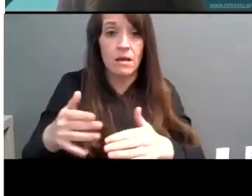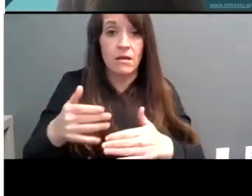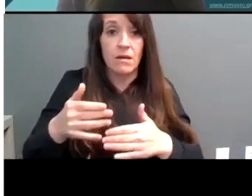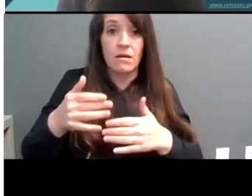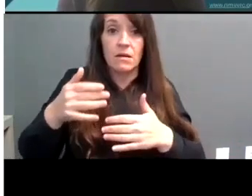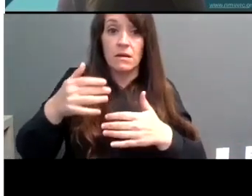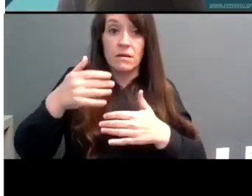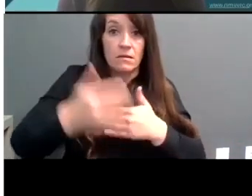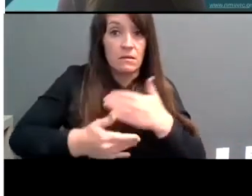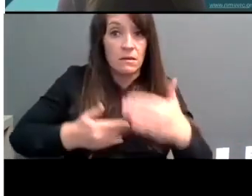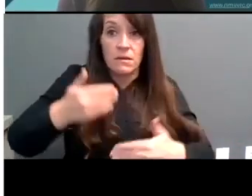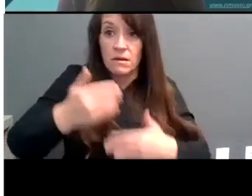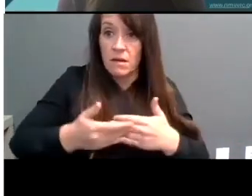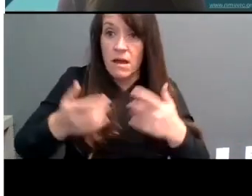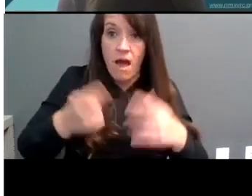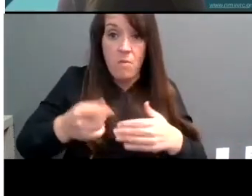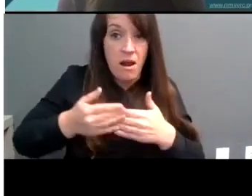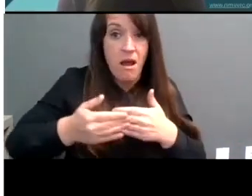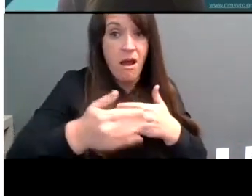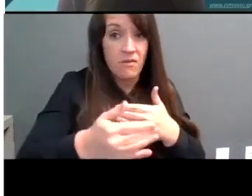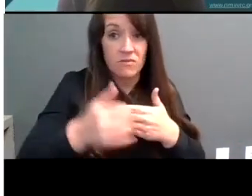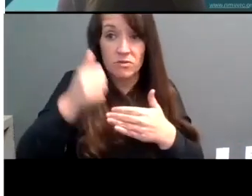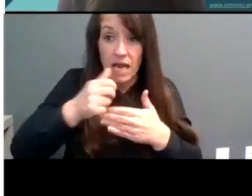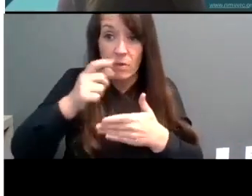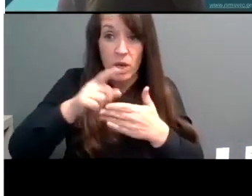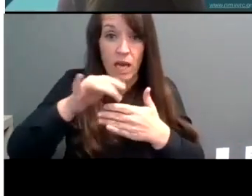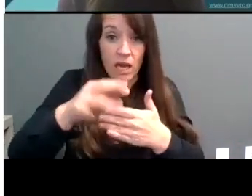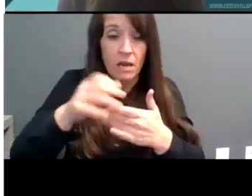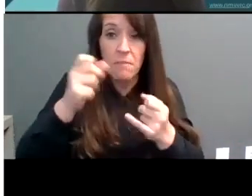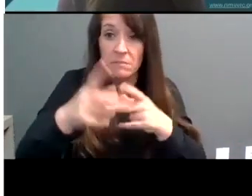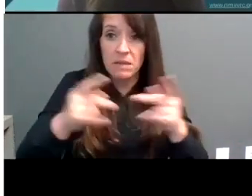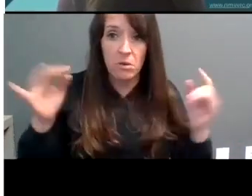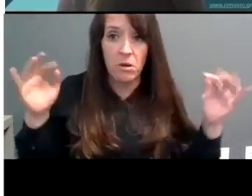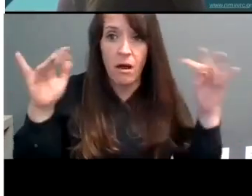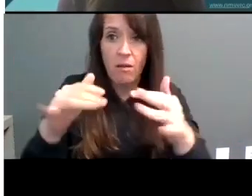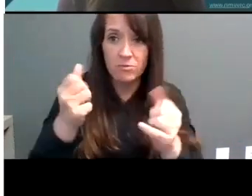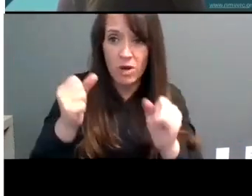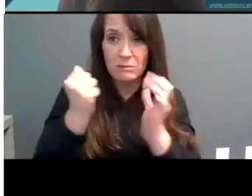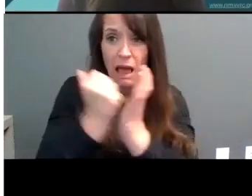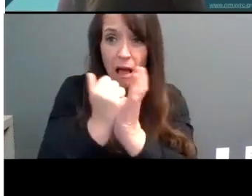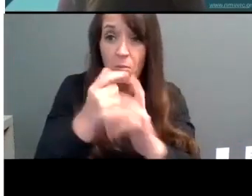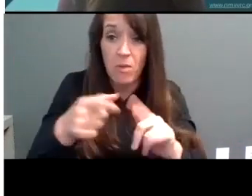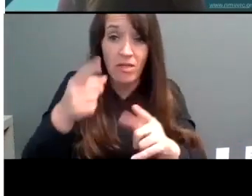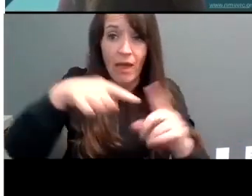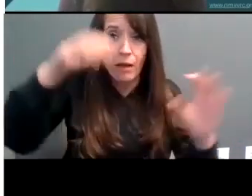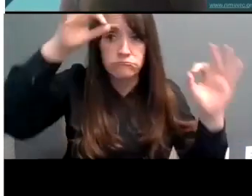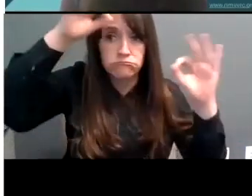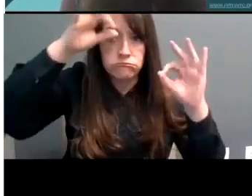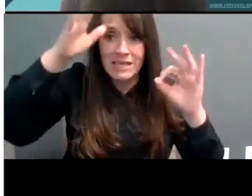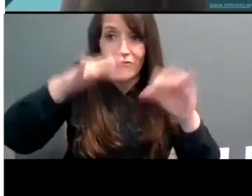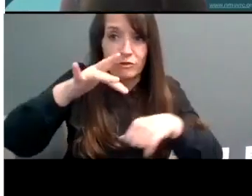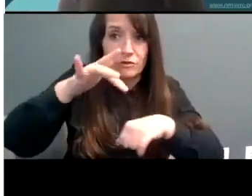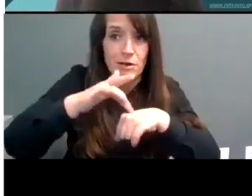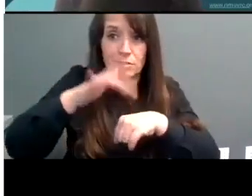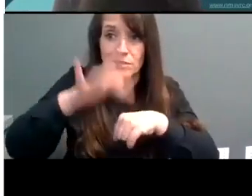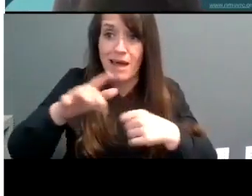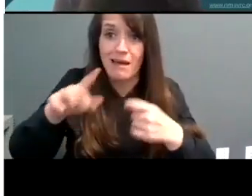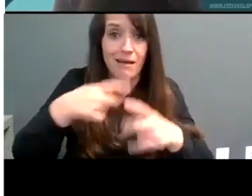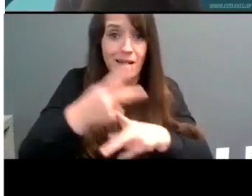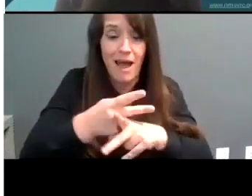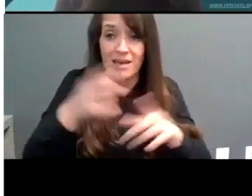all over the country showed up to help us, but few of them had any kind of experience with this kind of trauma. On the advice